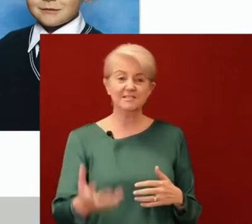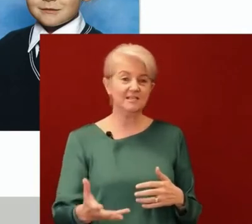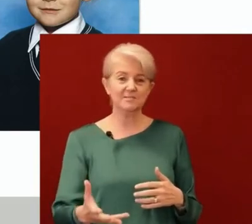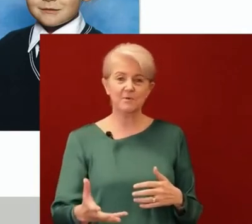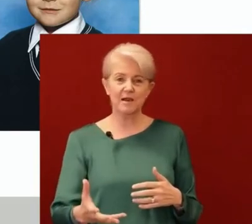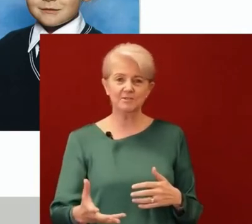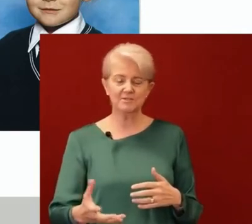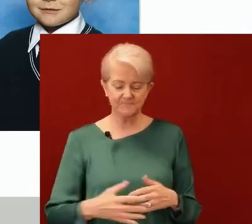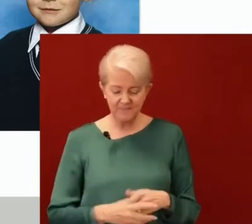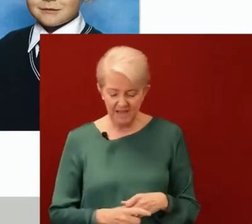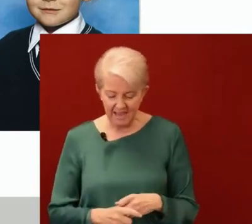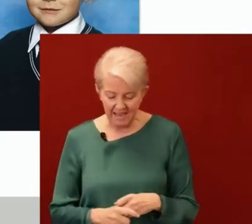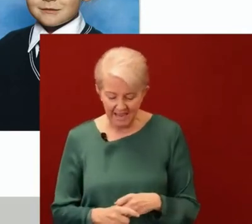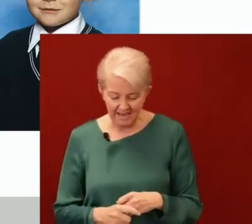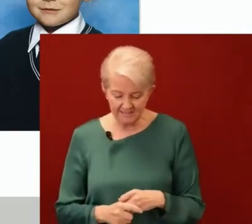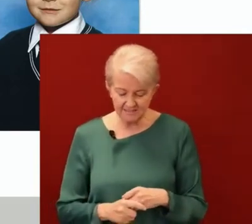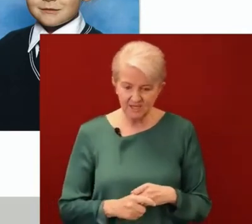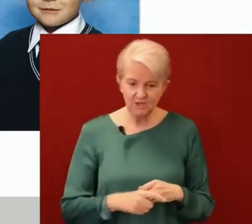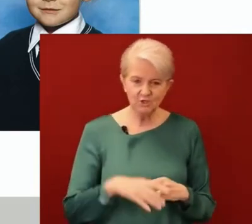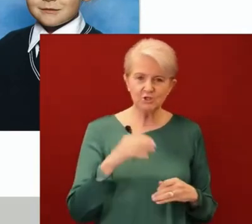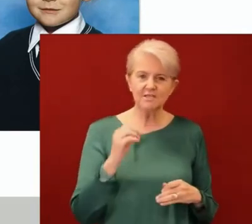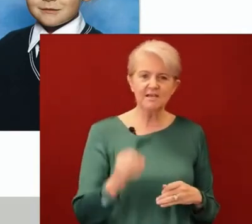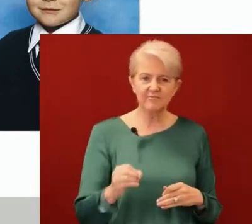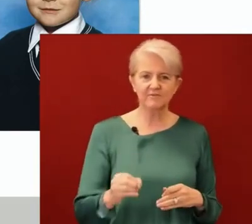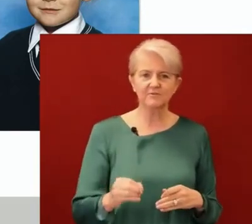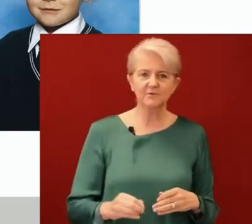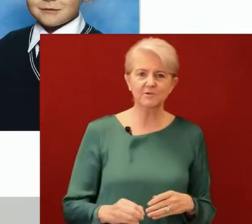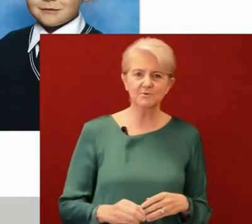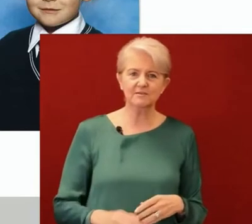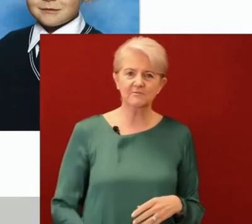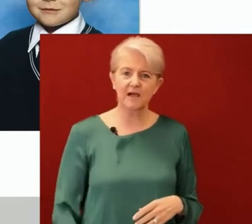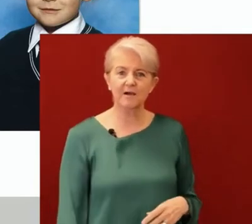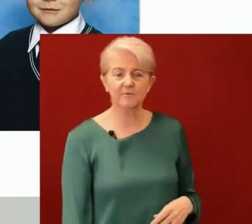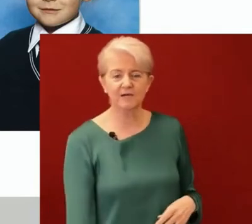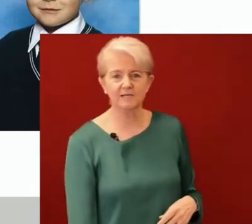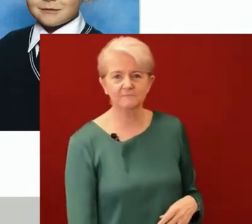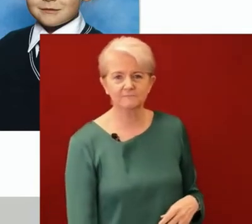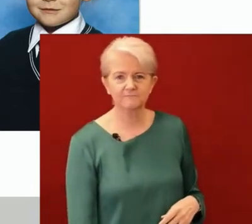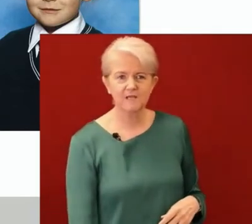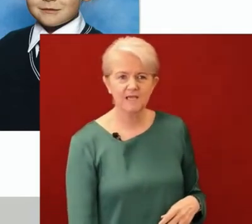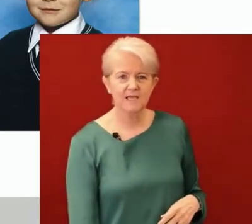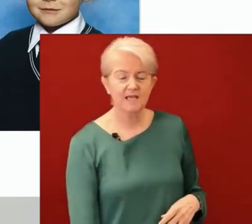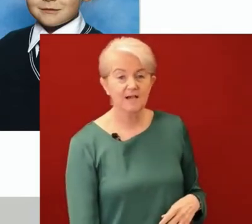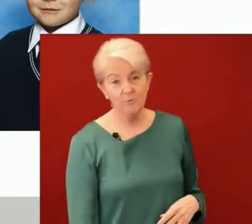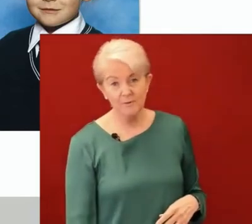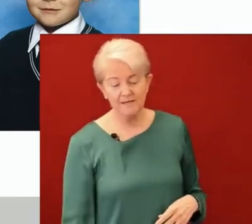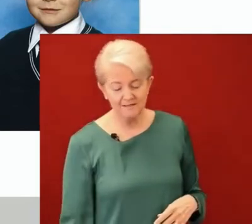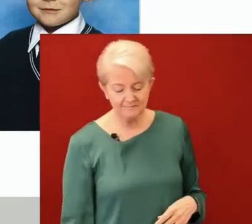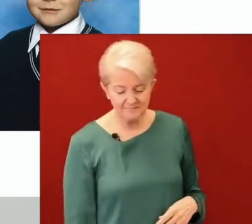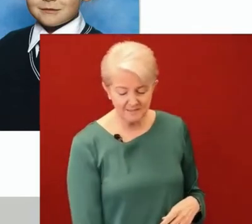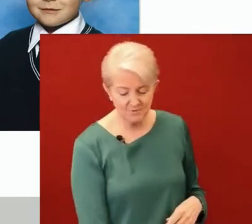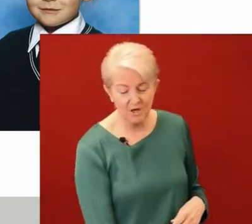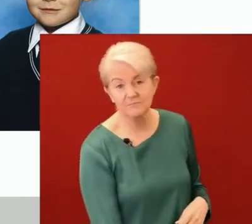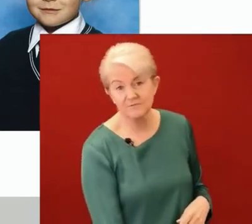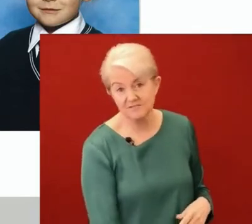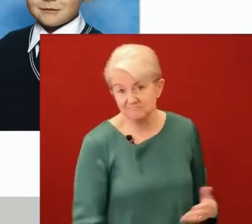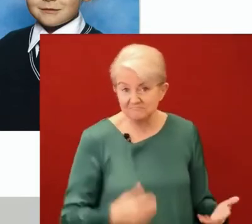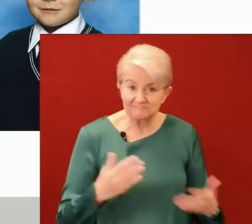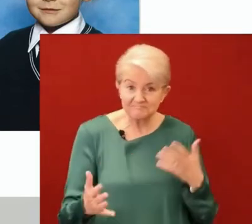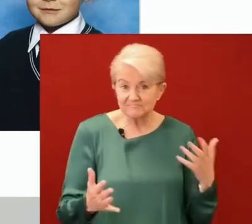Ambition is inspiration. And you should never feel guilty for harbouring it. Albeit,